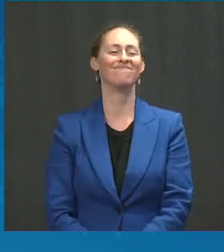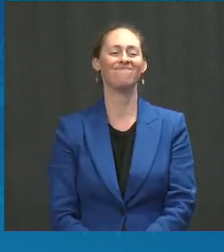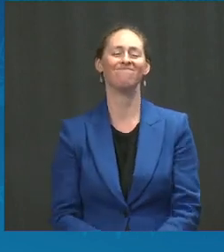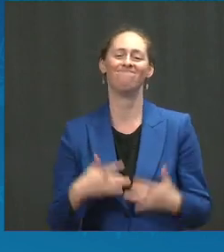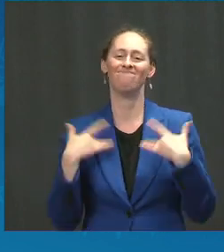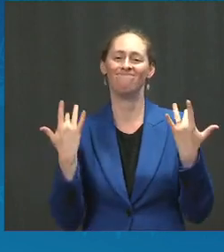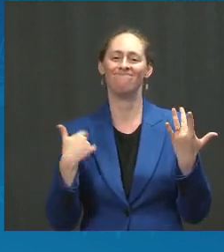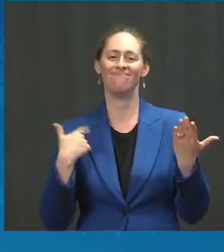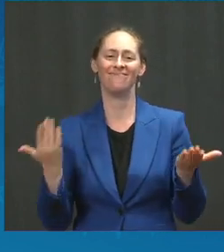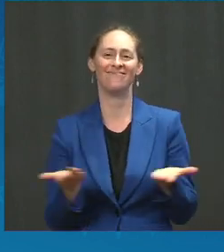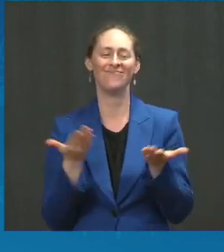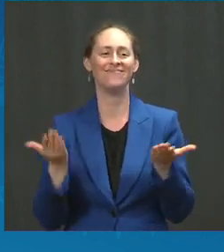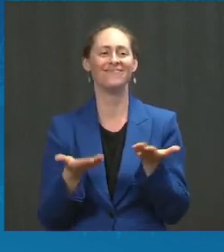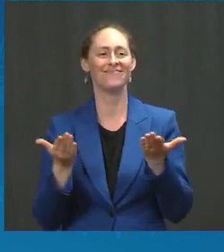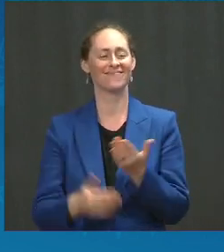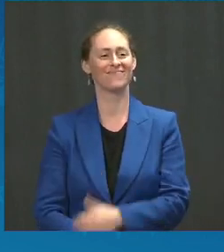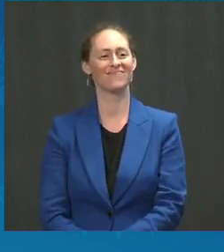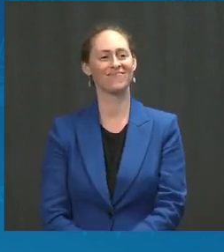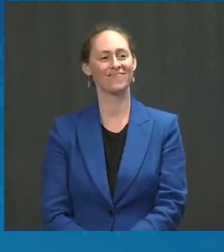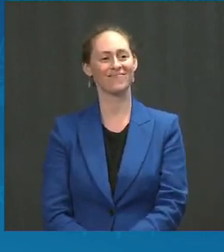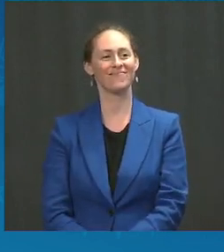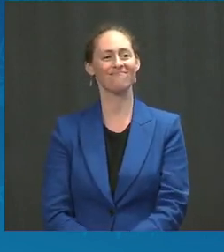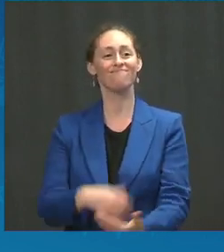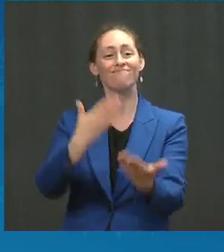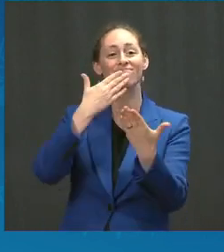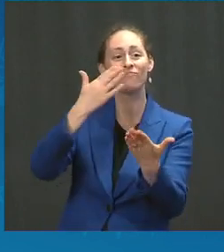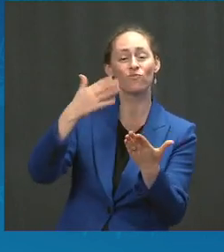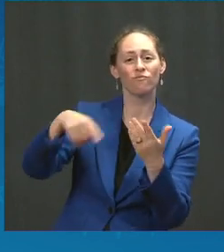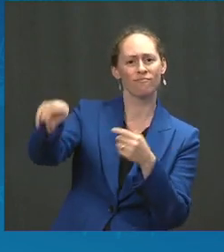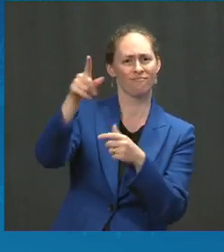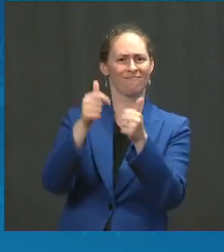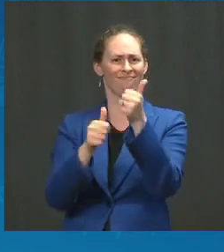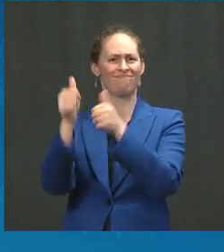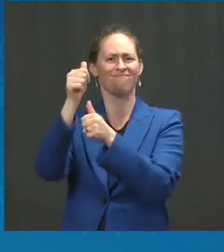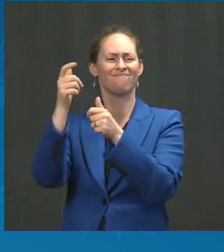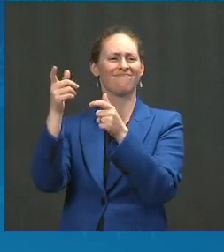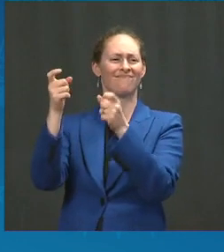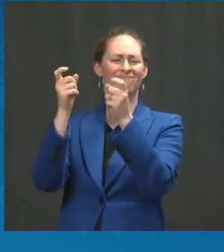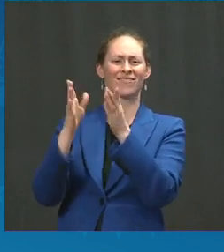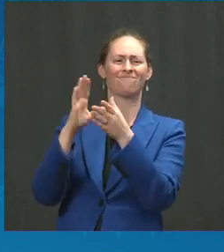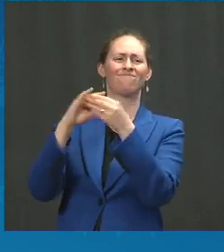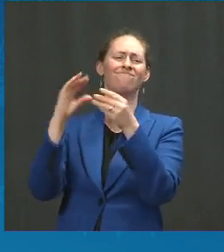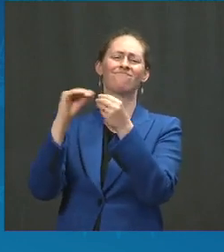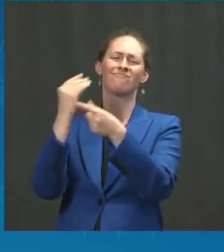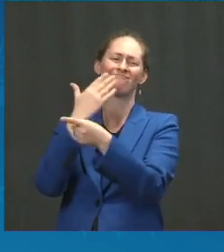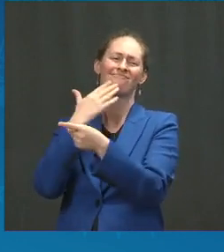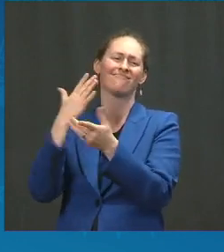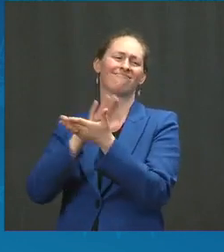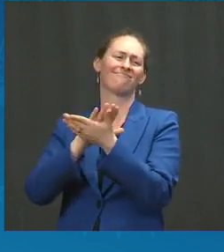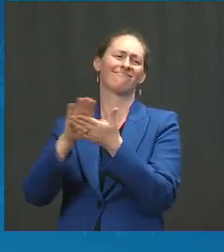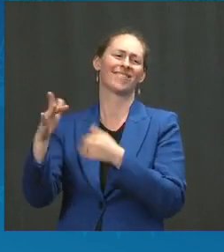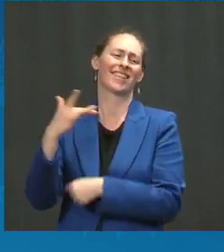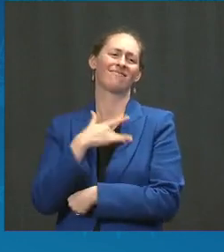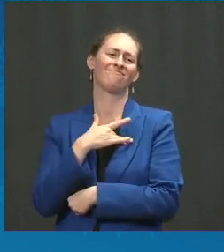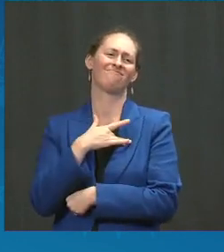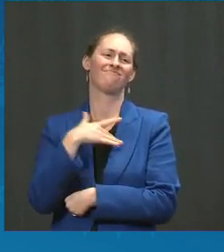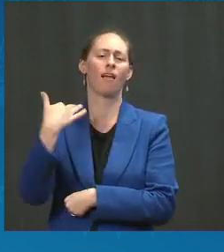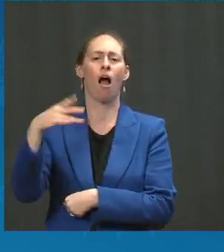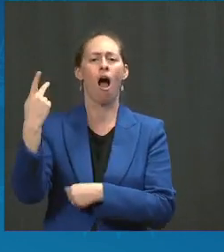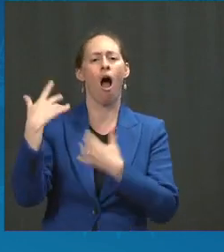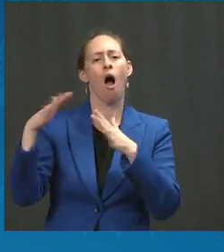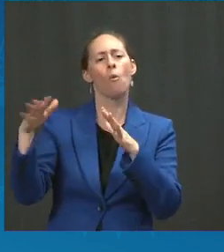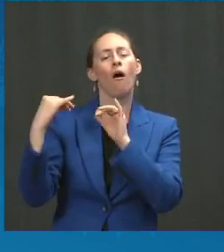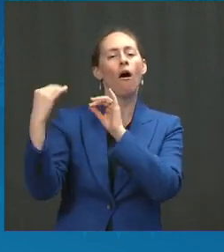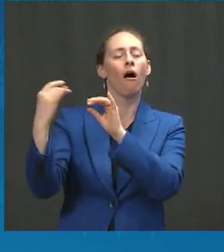administrator, Isabel Guzman, for your kind introduction, but also for your leadership. She and I have had many conversations since the beginning of